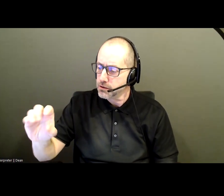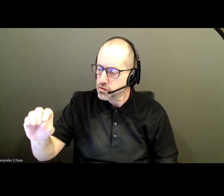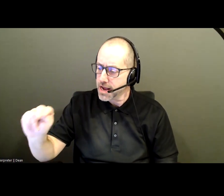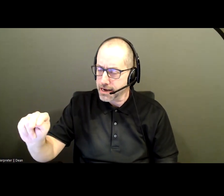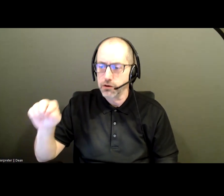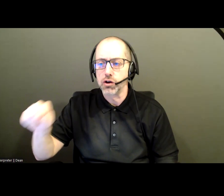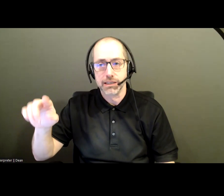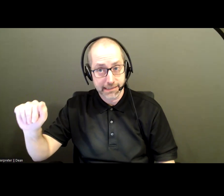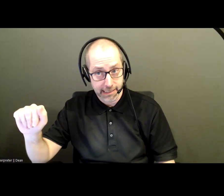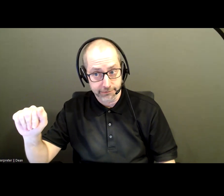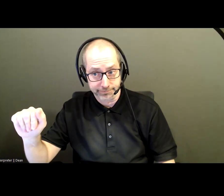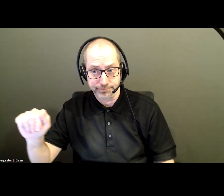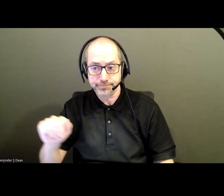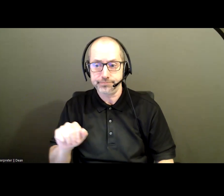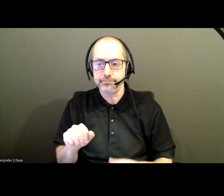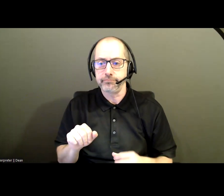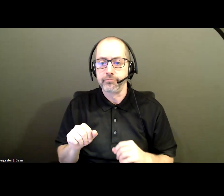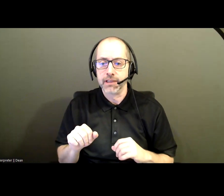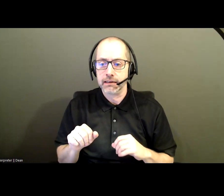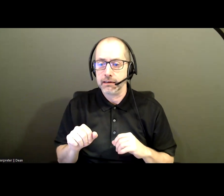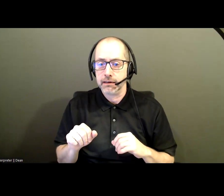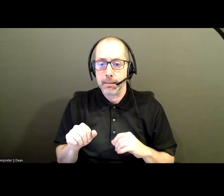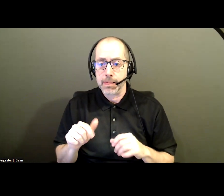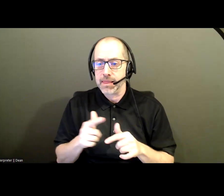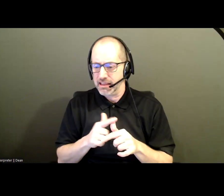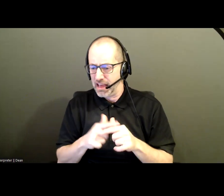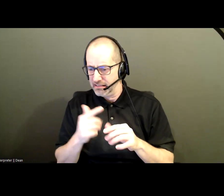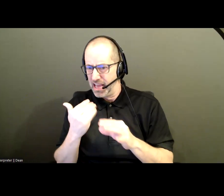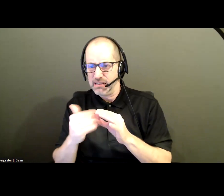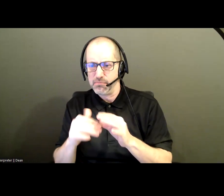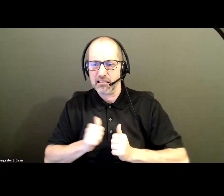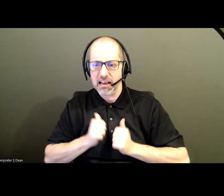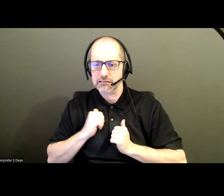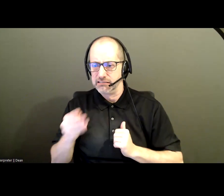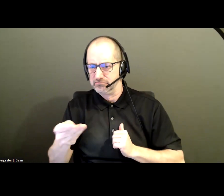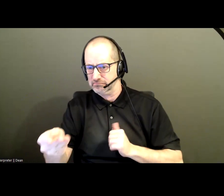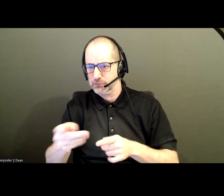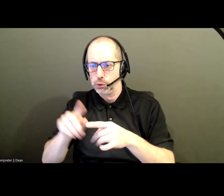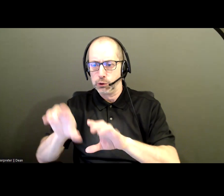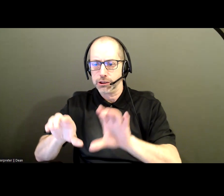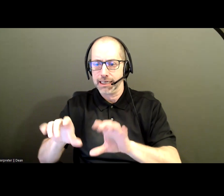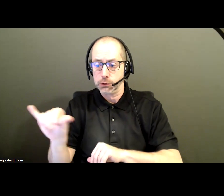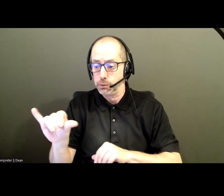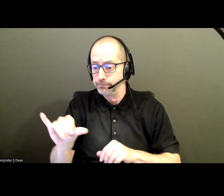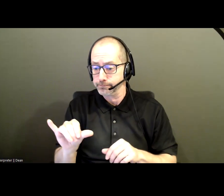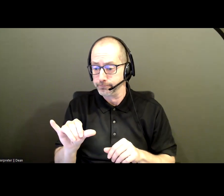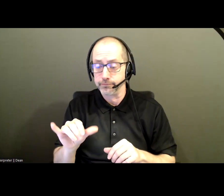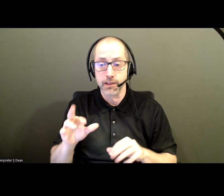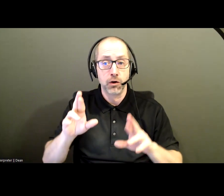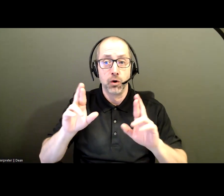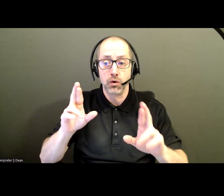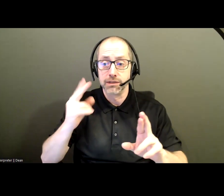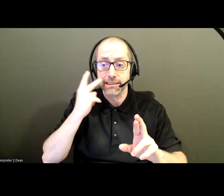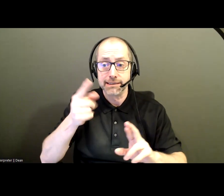CARLETON.ca. We'll share this email address in the chat as well. We hope to see you all at our next CAN